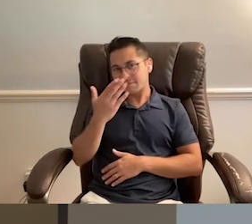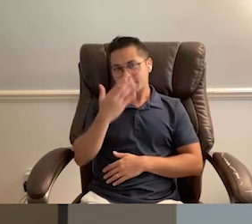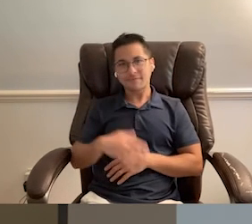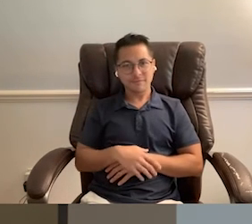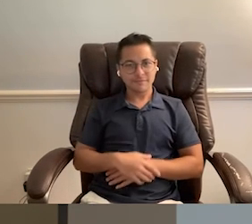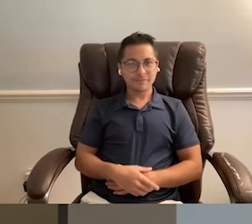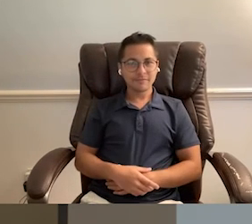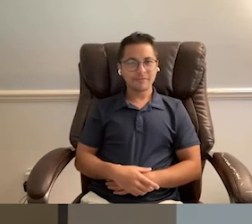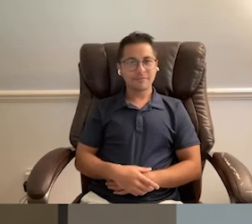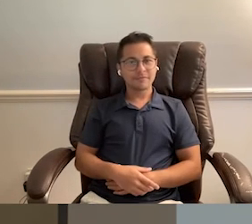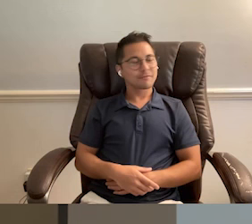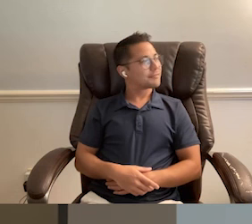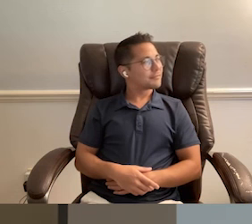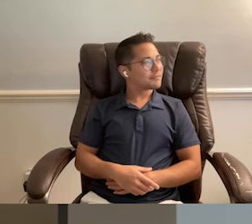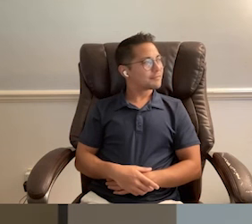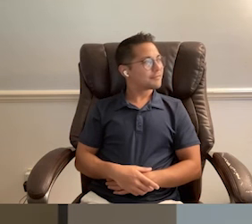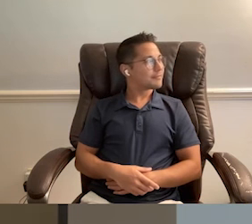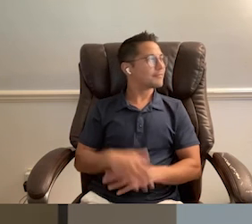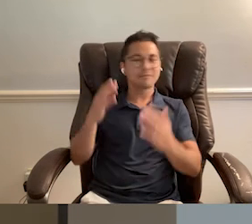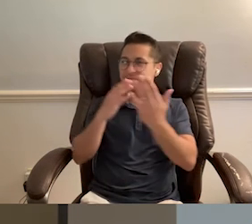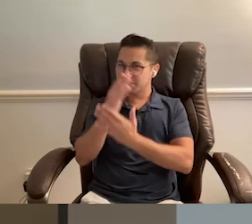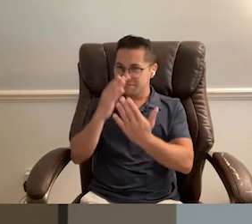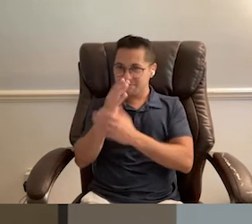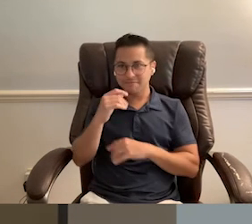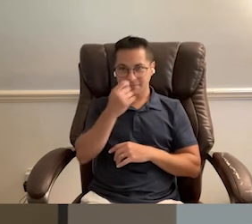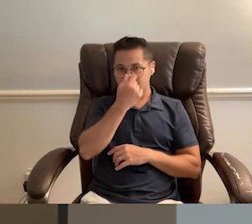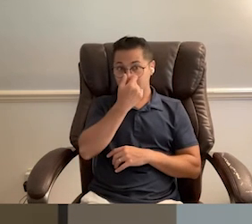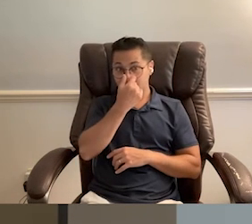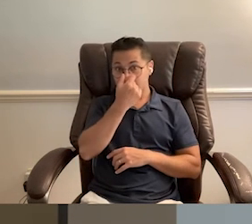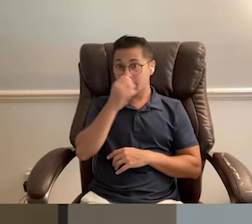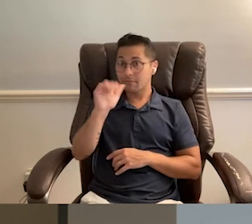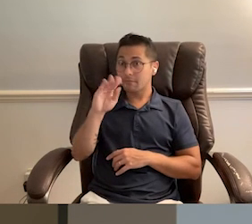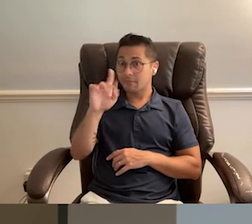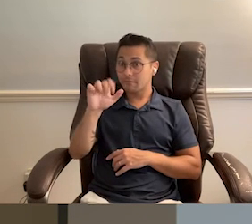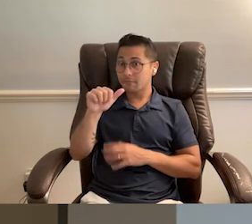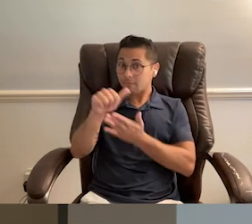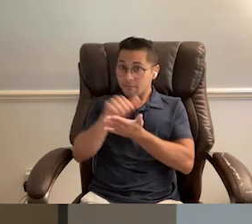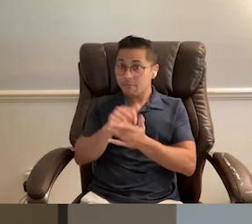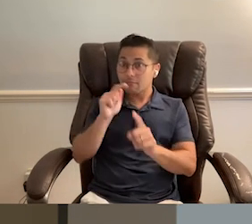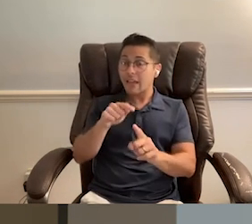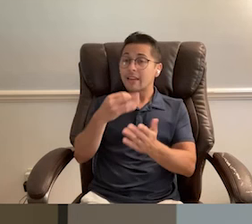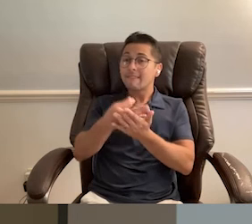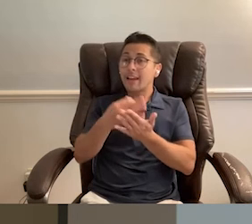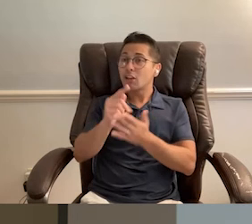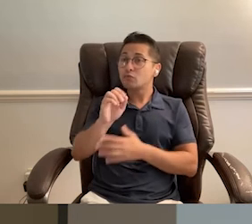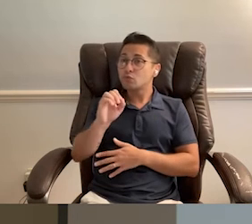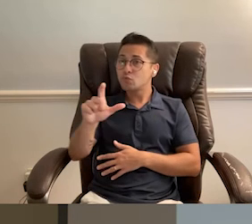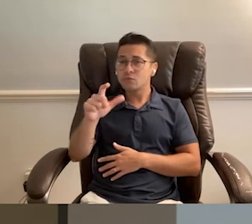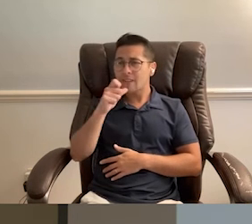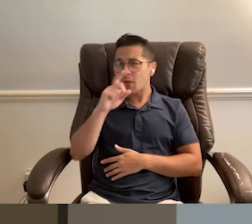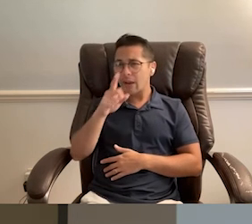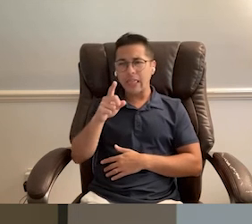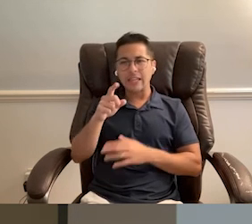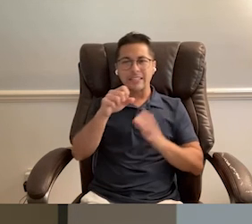people out. All right. So, ABLE accounts is a financial tool. It's not really an estate planning tool, right? You're not going